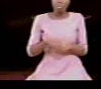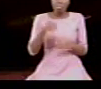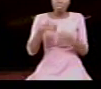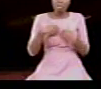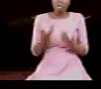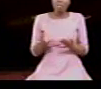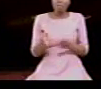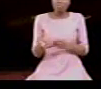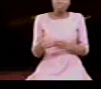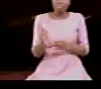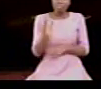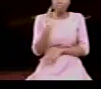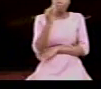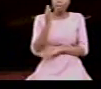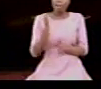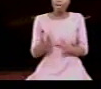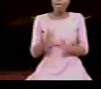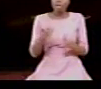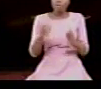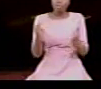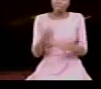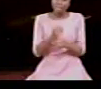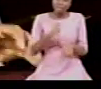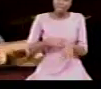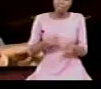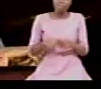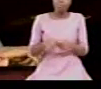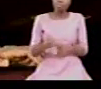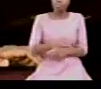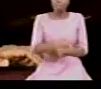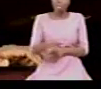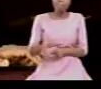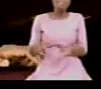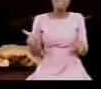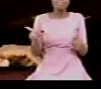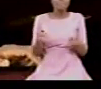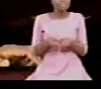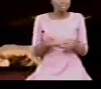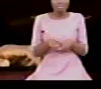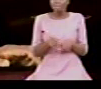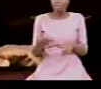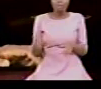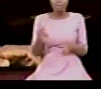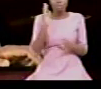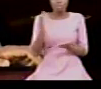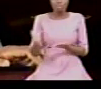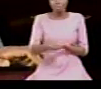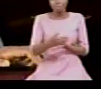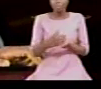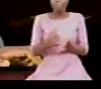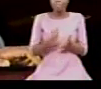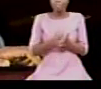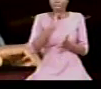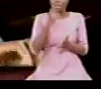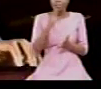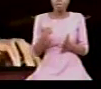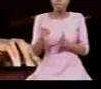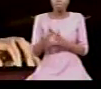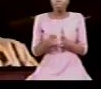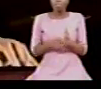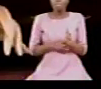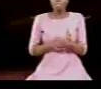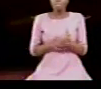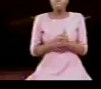fisherman, you are taking time to sow, the same thing you will reap. You know. So that's the rule.